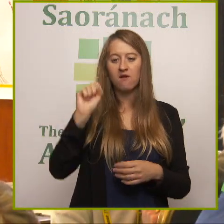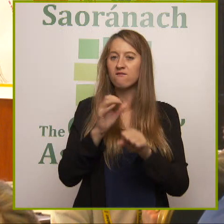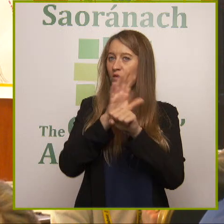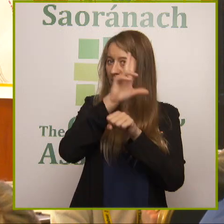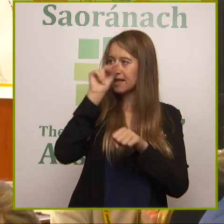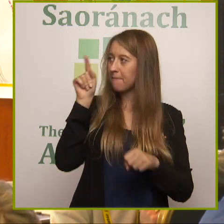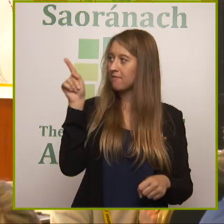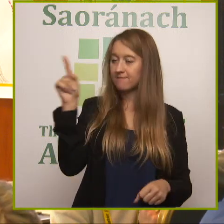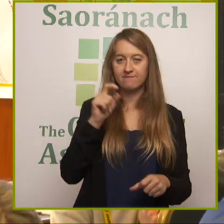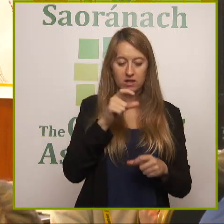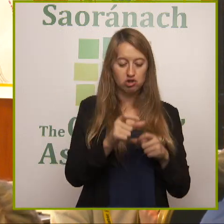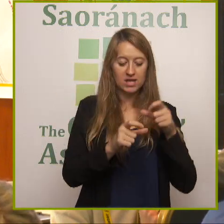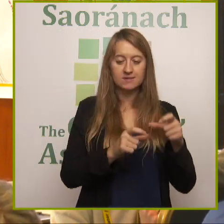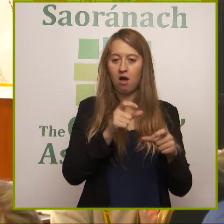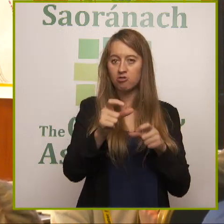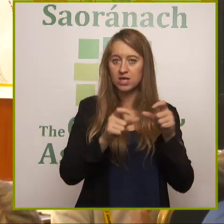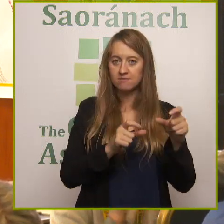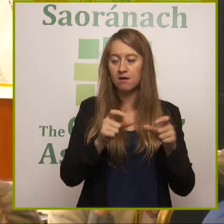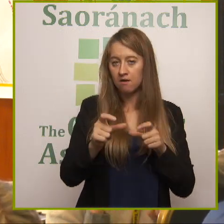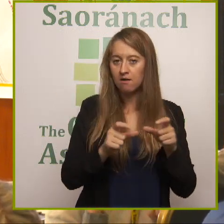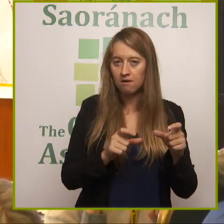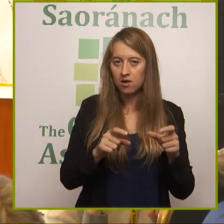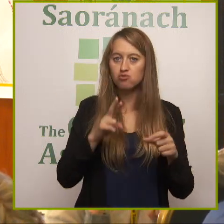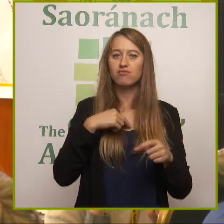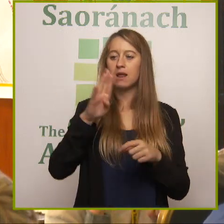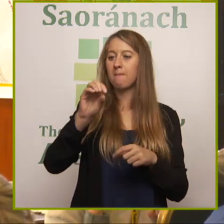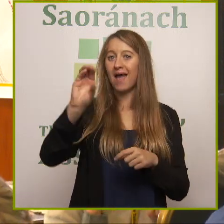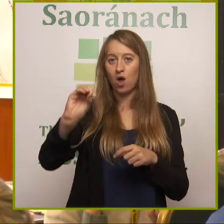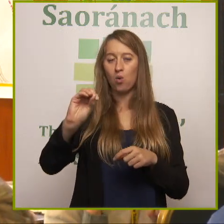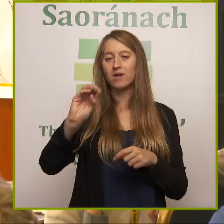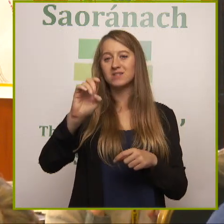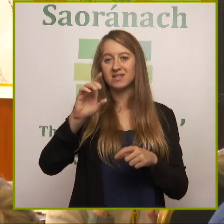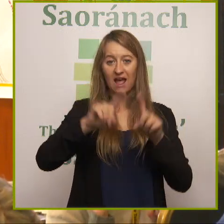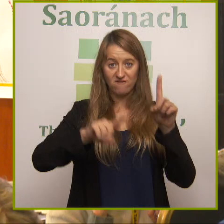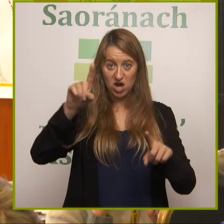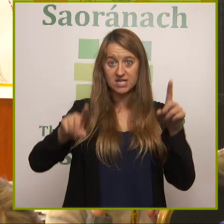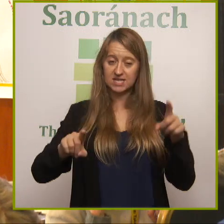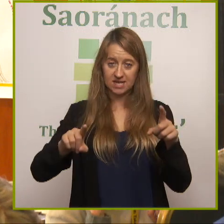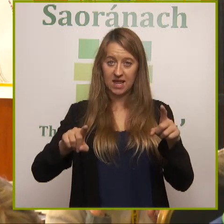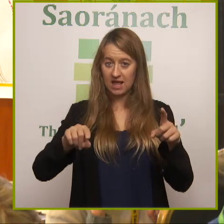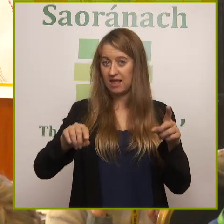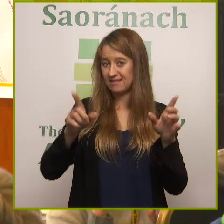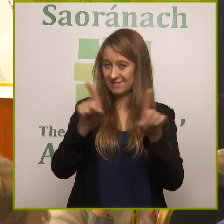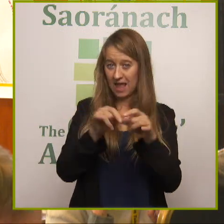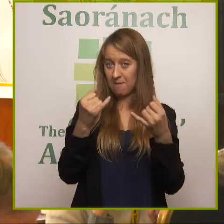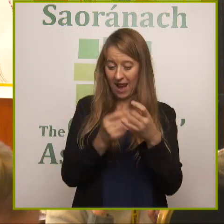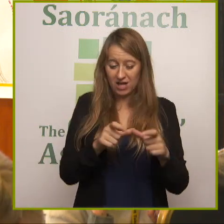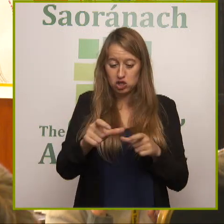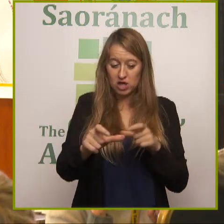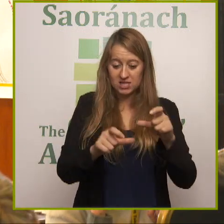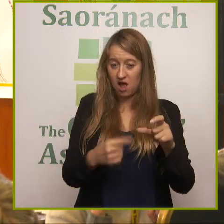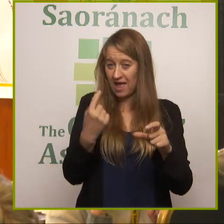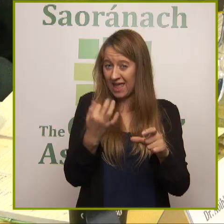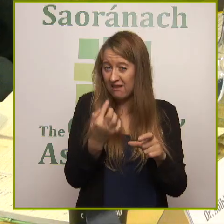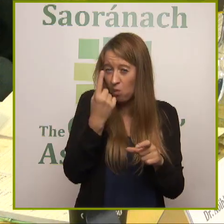you know, biodiversity is one big jigsaw, and if we lose one piece of it, we can't actually facilitate anything else coming back to life. So it's